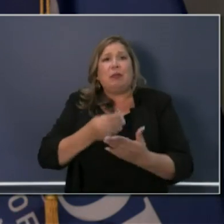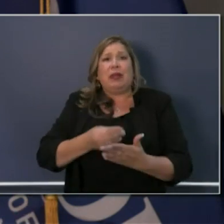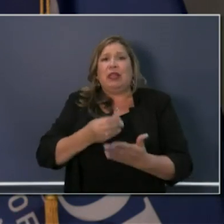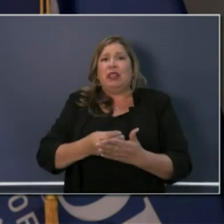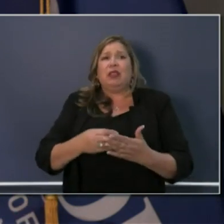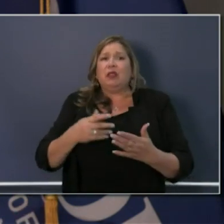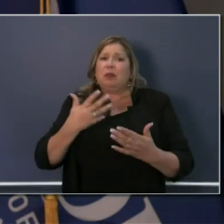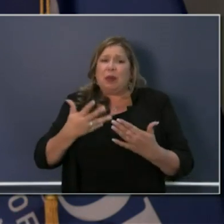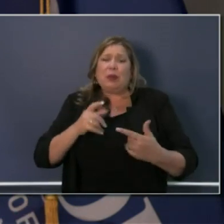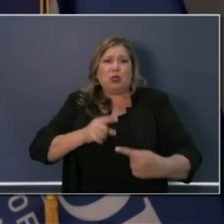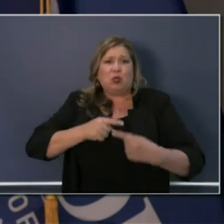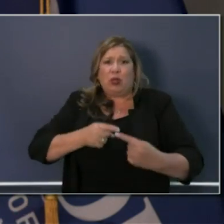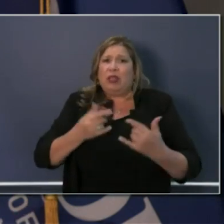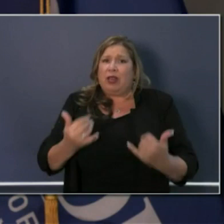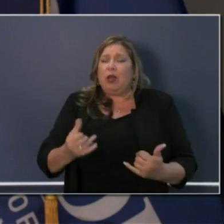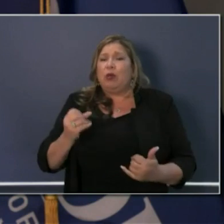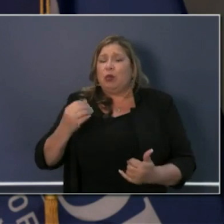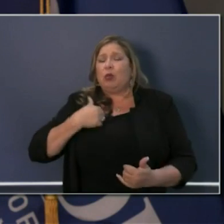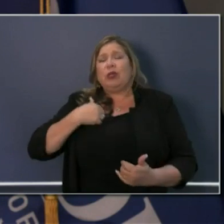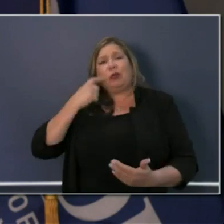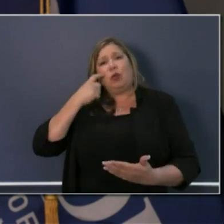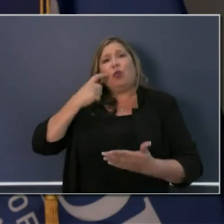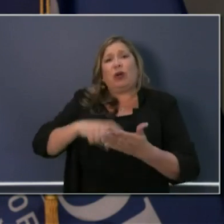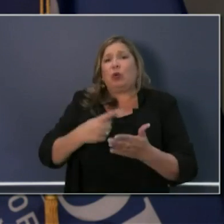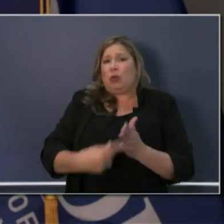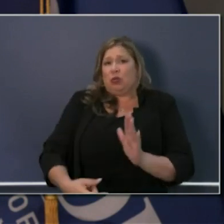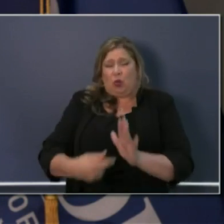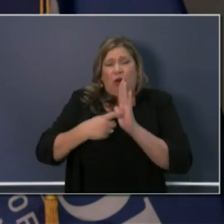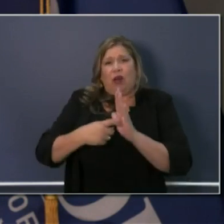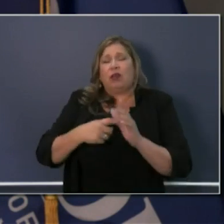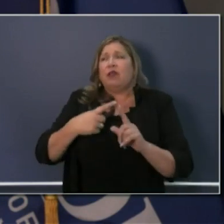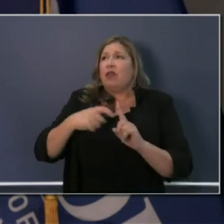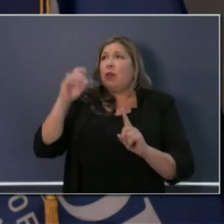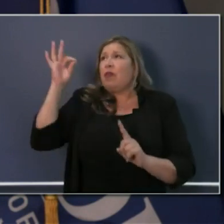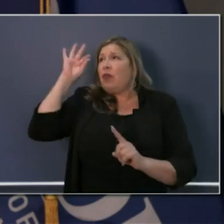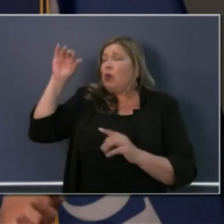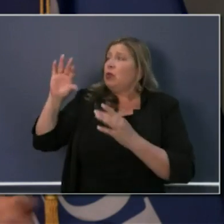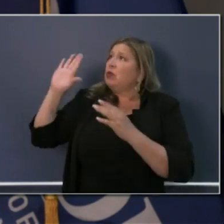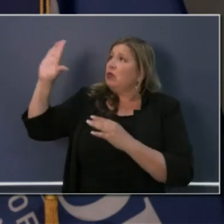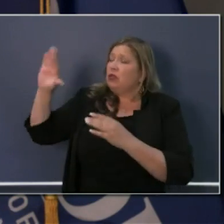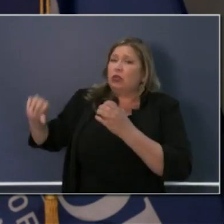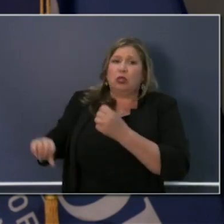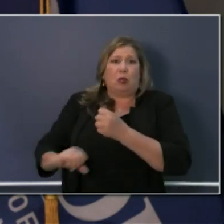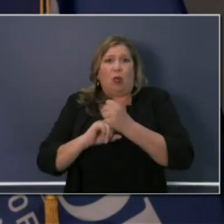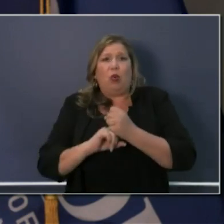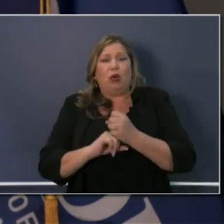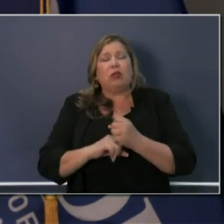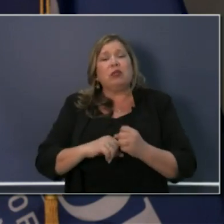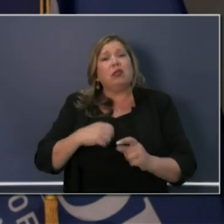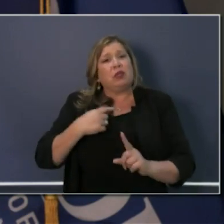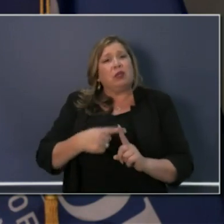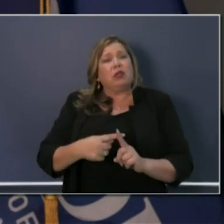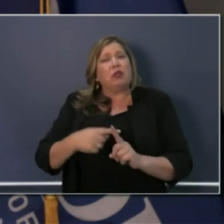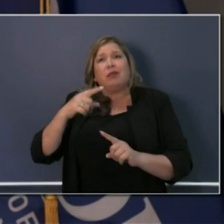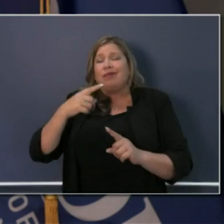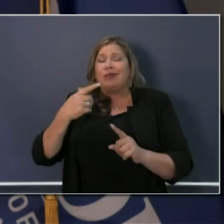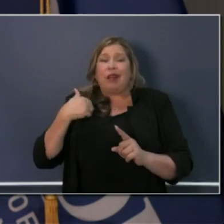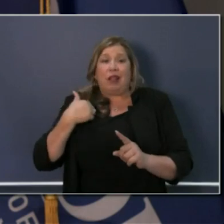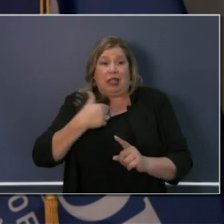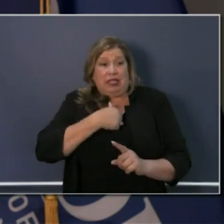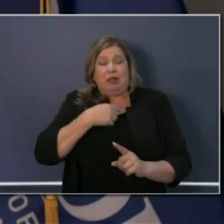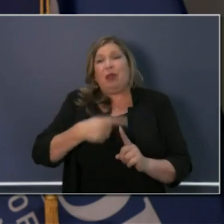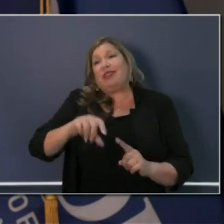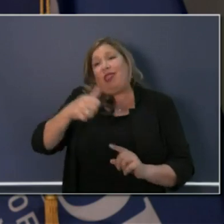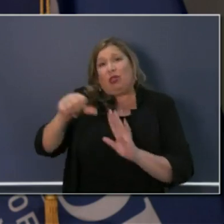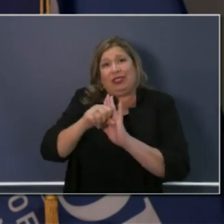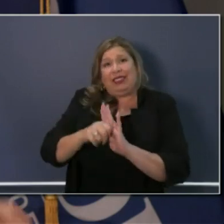recognize to meet this moment in terms of the federal support that has to come not only our way, but to states large and small all across the United